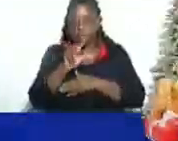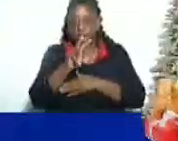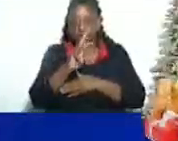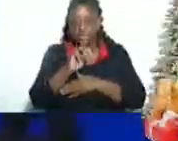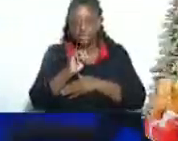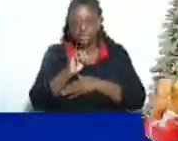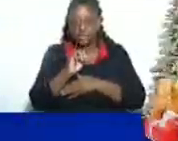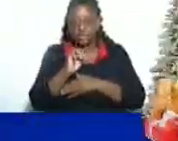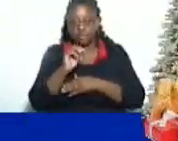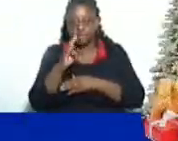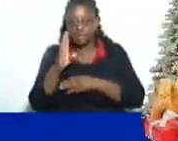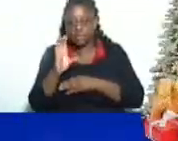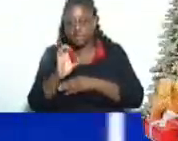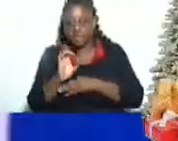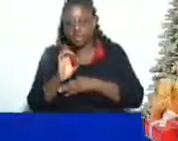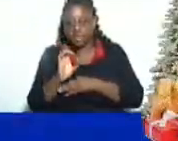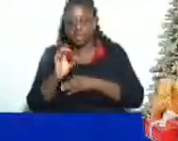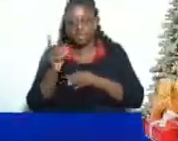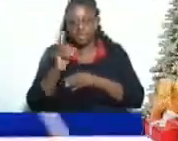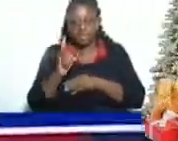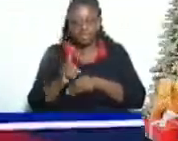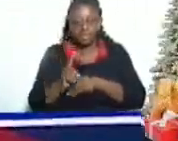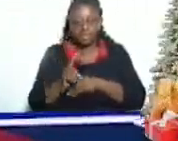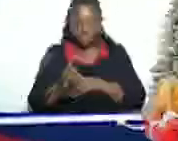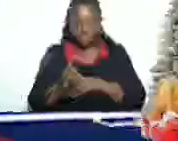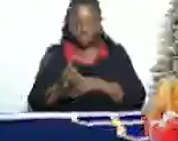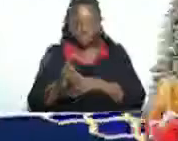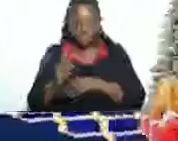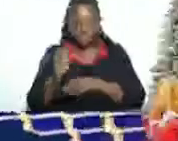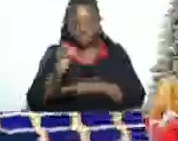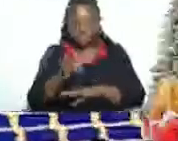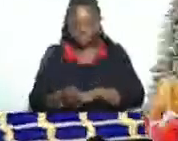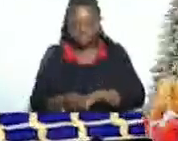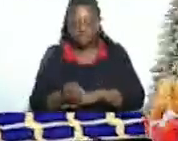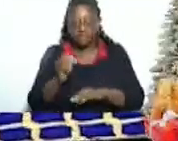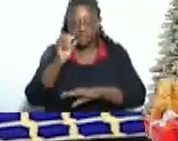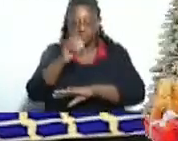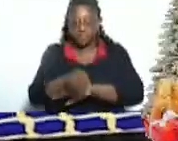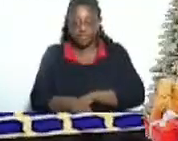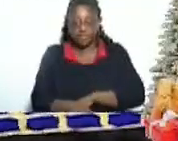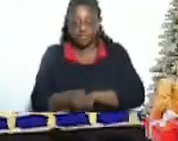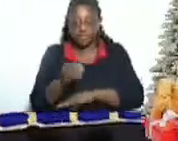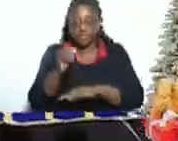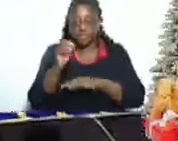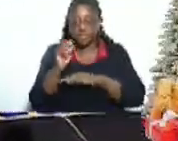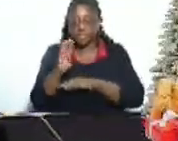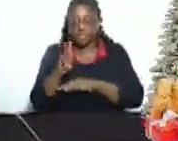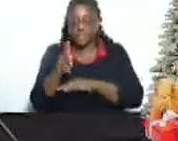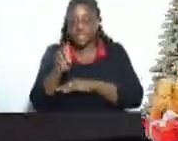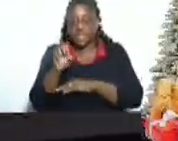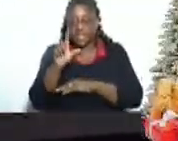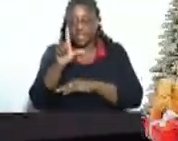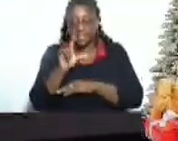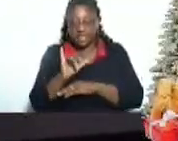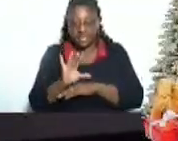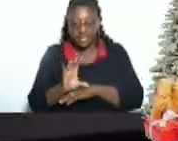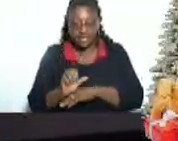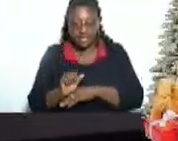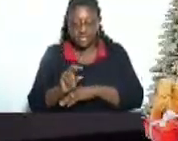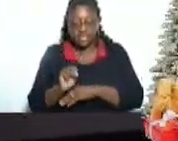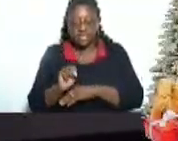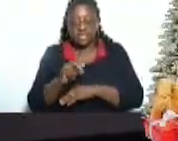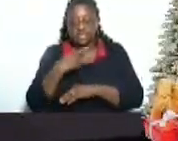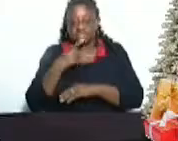would dominate the western side of the bracket, beating the Pelicans 133-89. The Lakers head into the game as